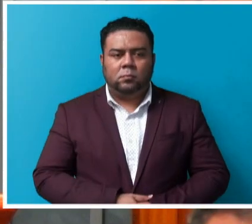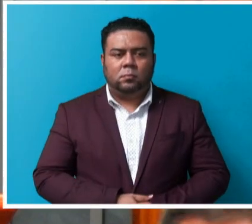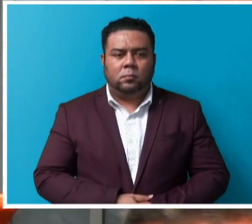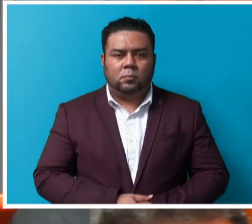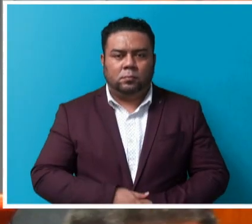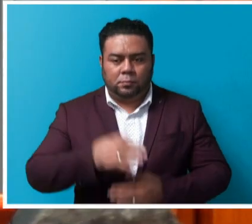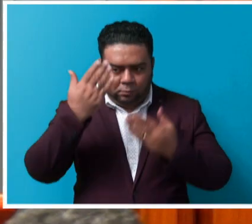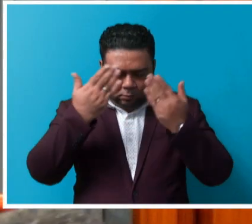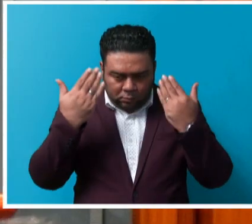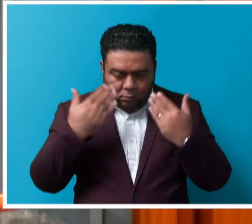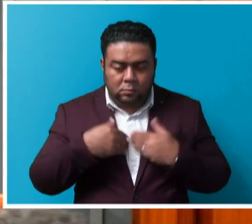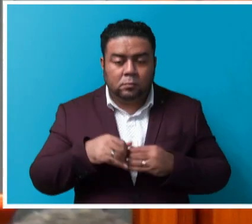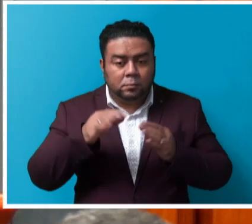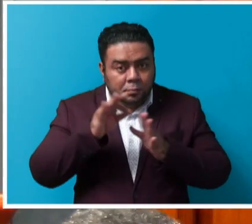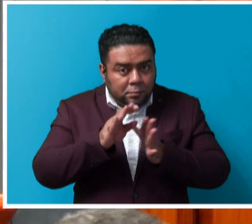Honorable Prime Minister,